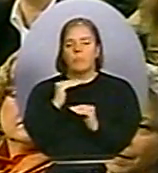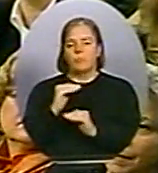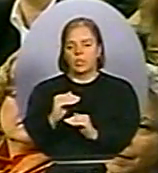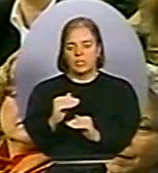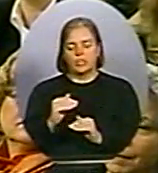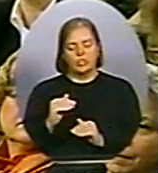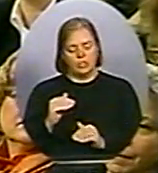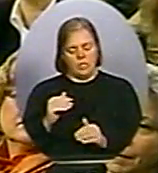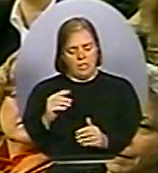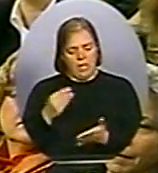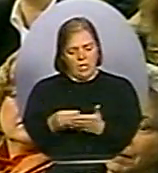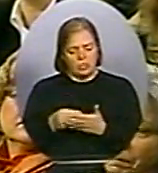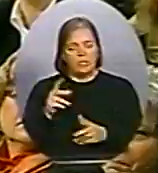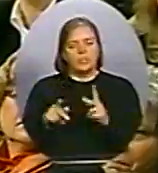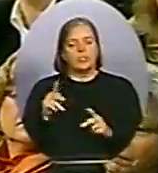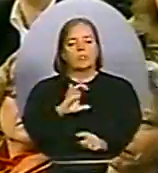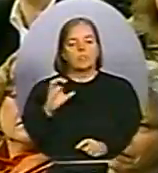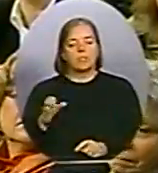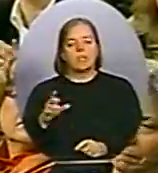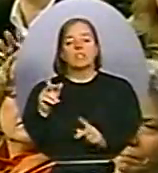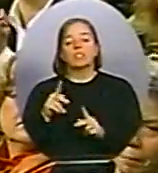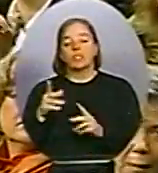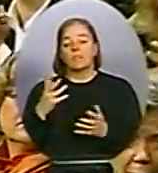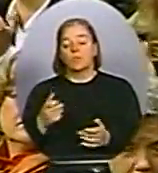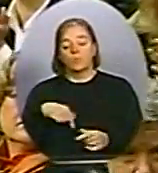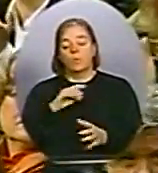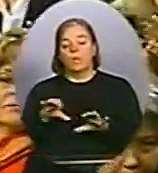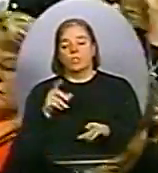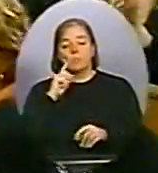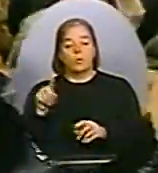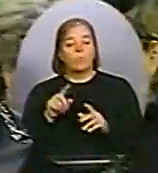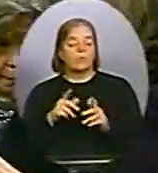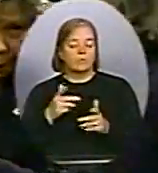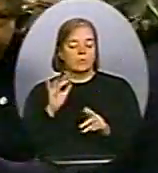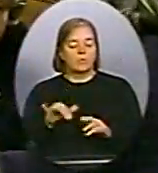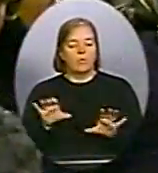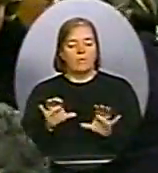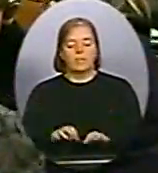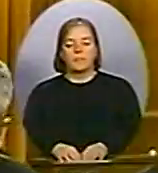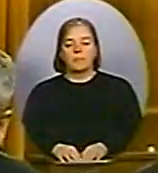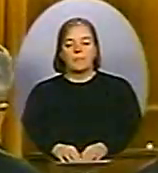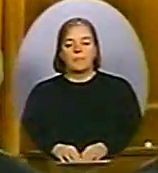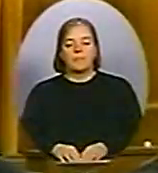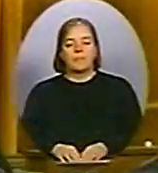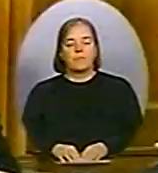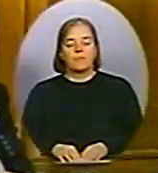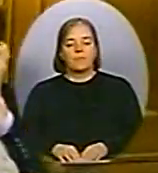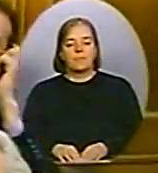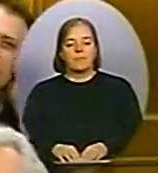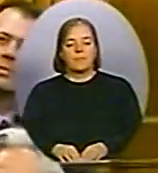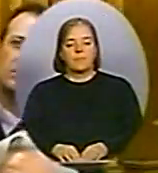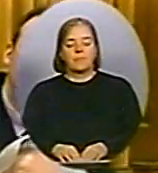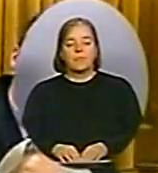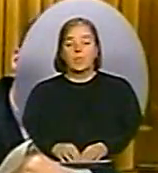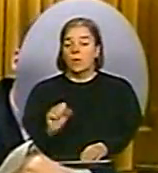as we have, to protect the taxpayers' interests in matters like this. The Honourable Member for Timmins, James Bay. Well, they have taken action. I said in